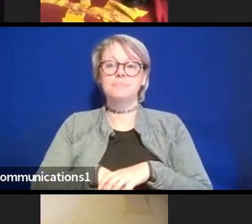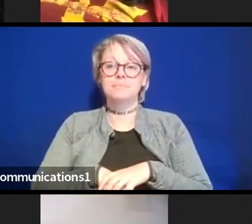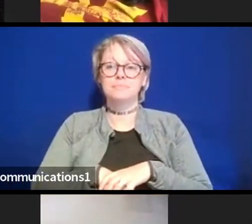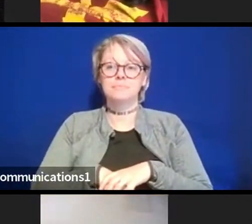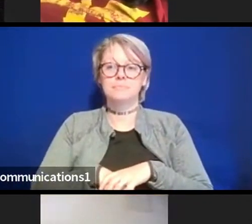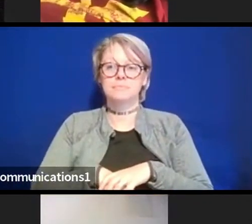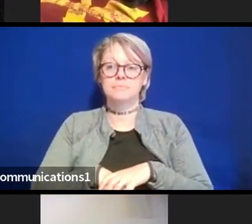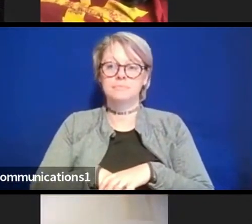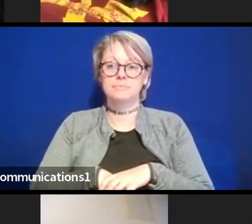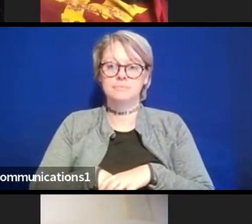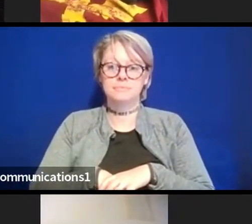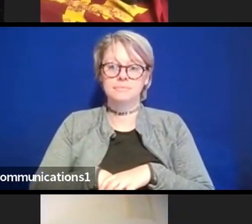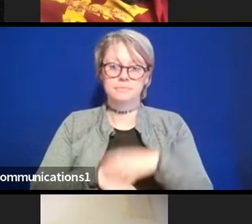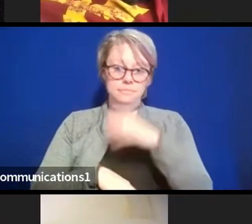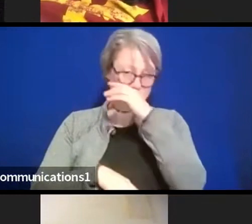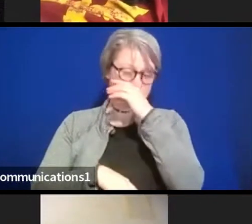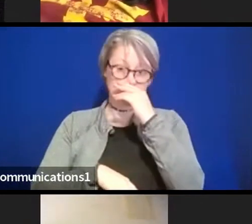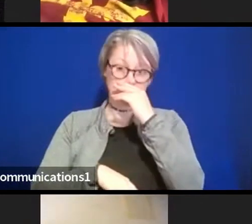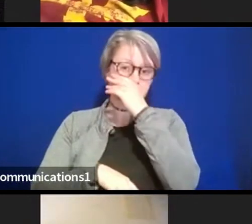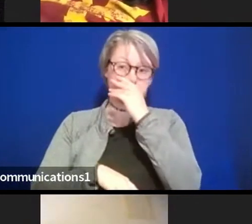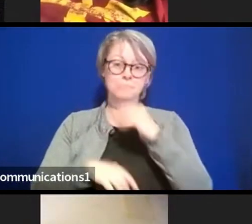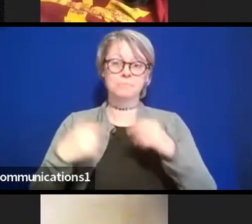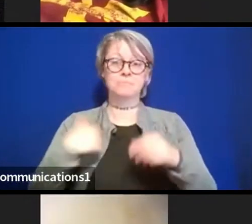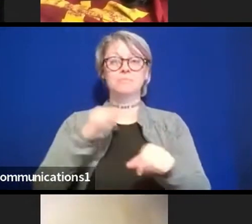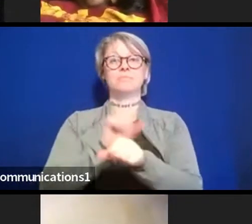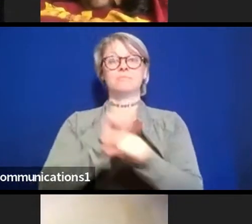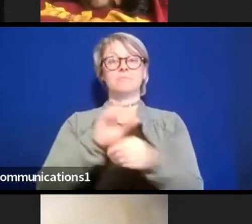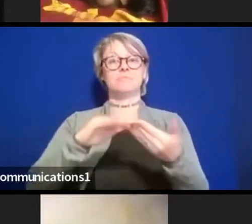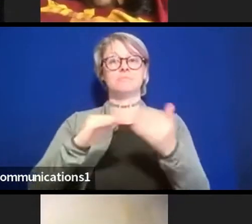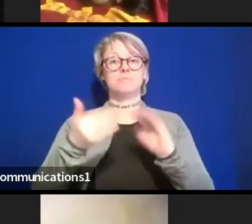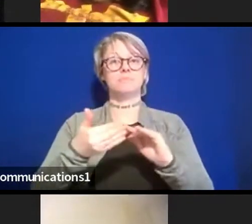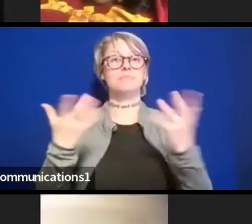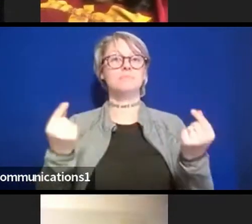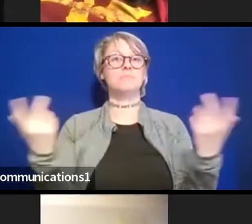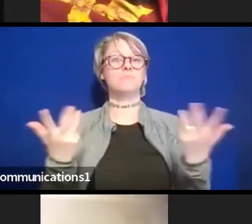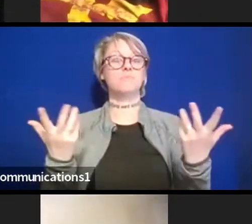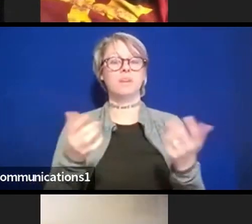I work in community as what I call a grassroots death doula.